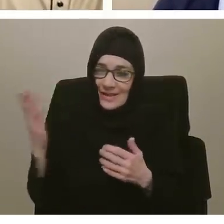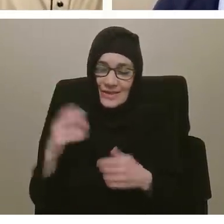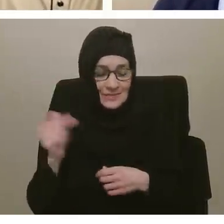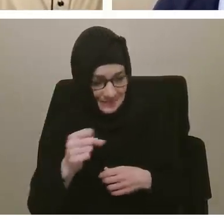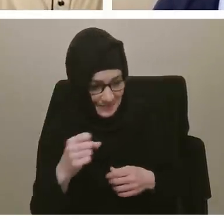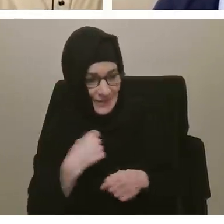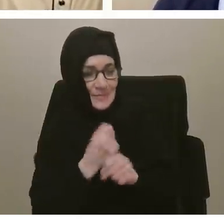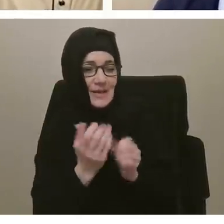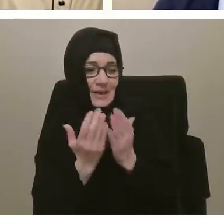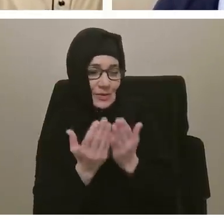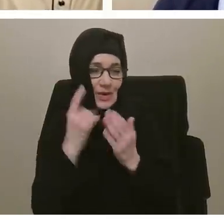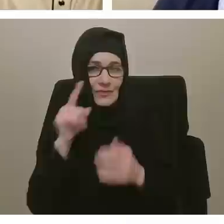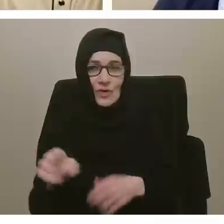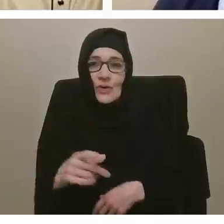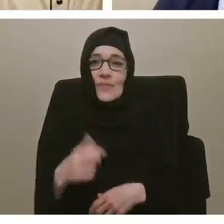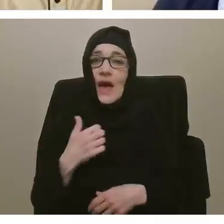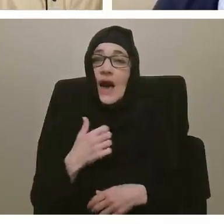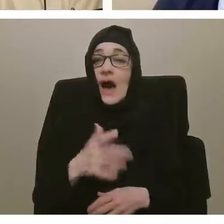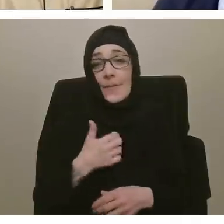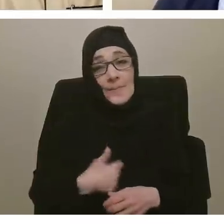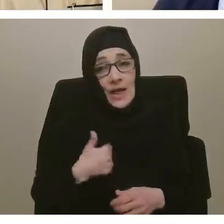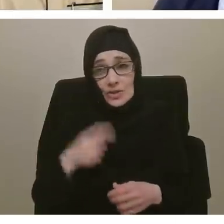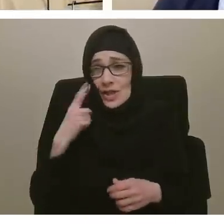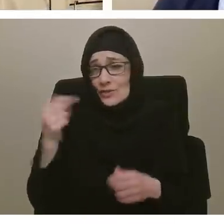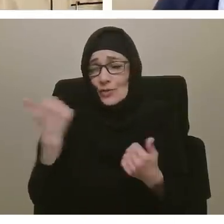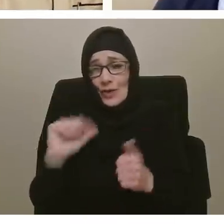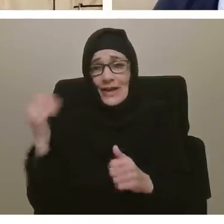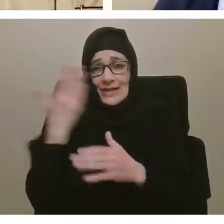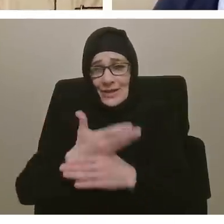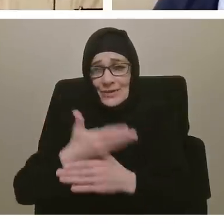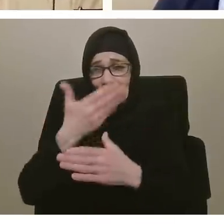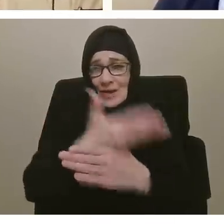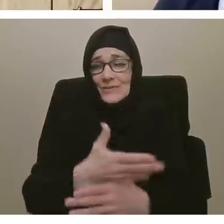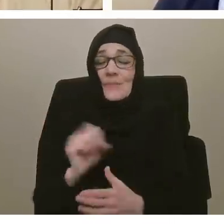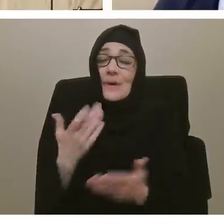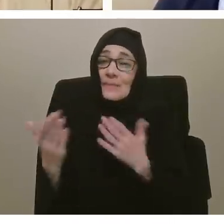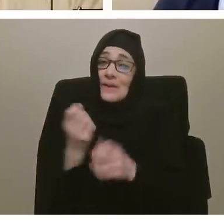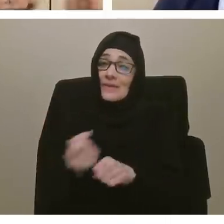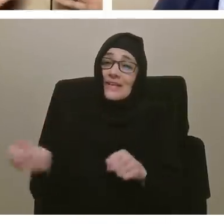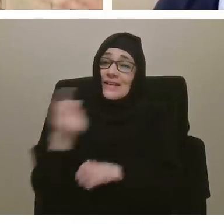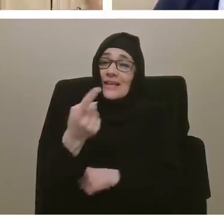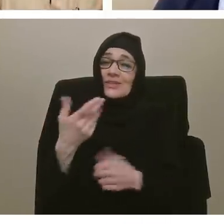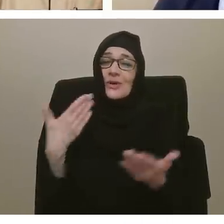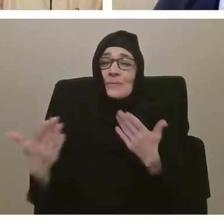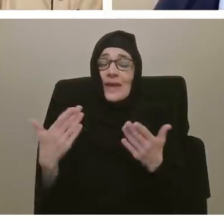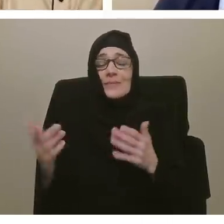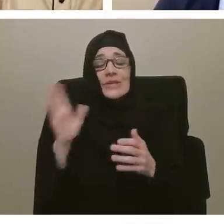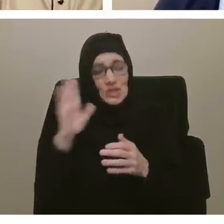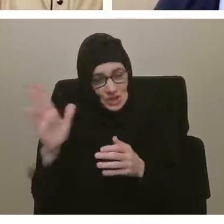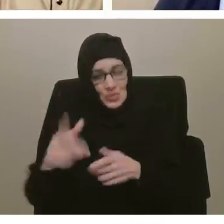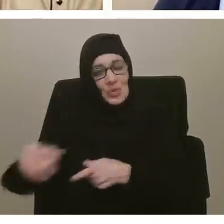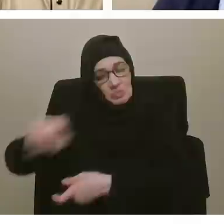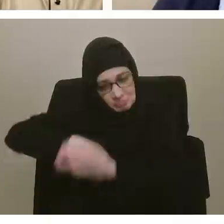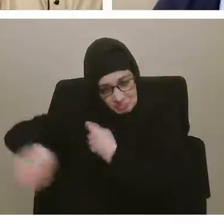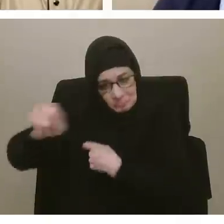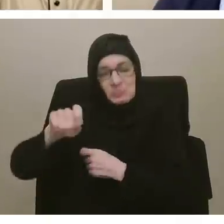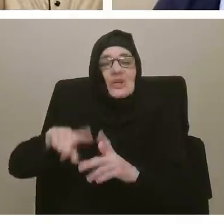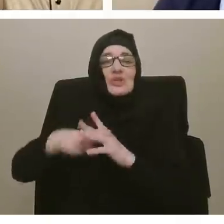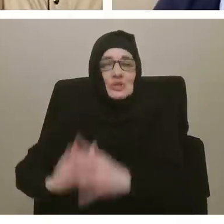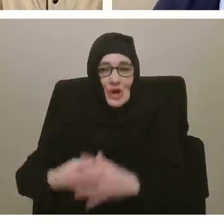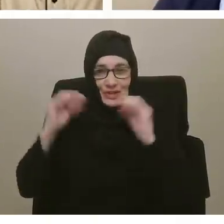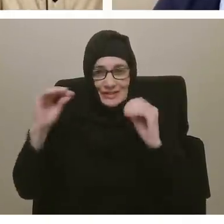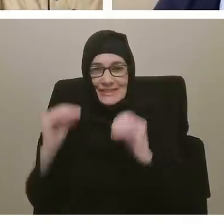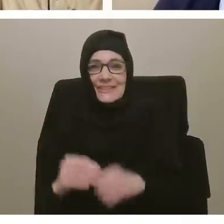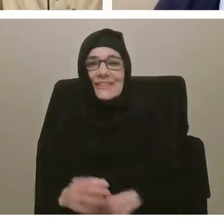And I apologize for any disruptions, but she's next year she might just take over the chair and start